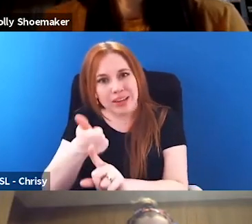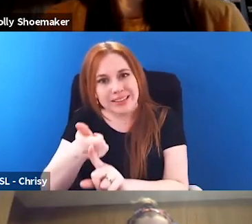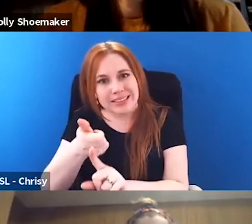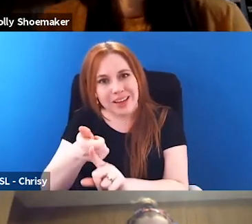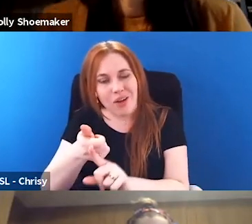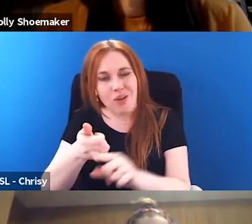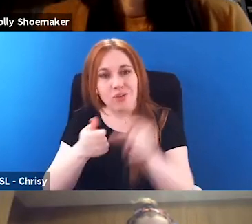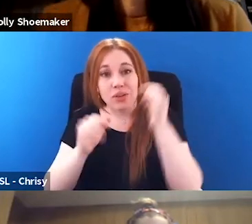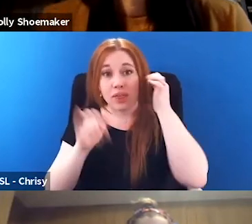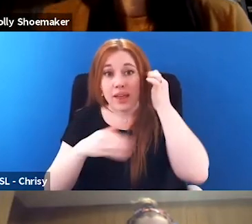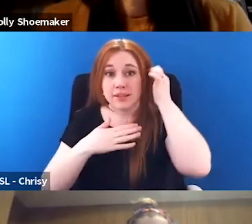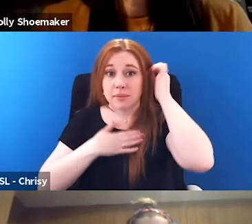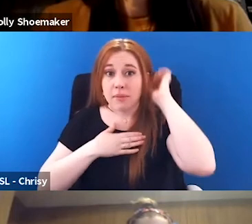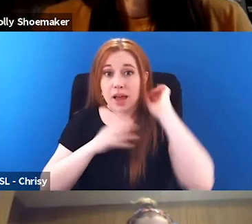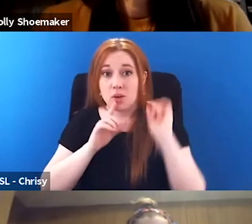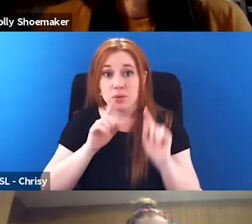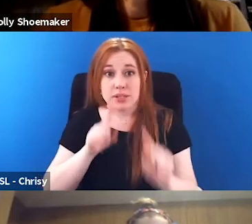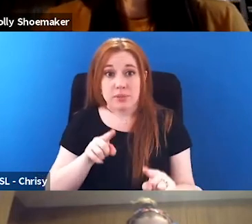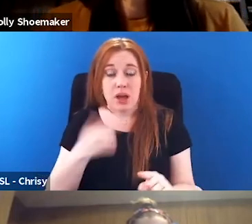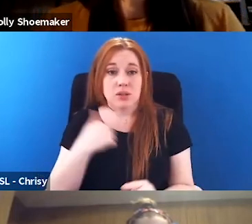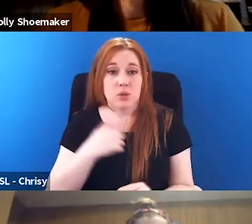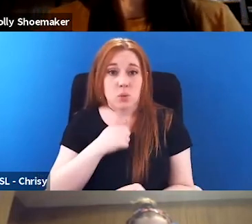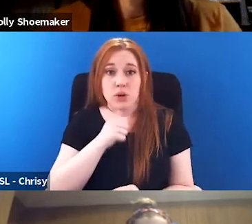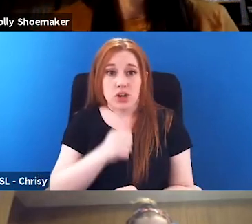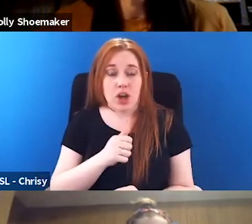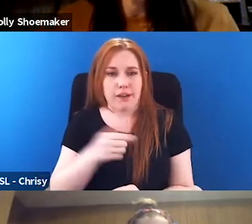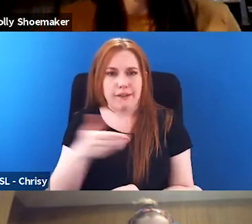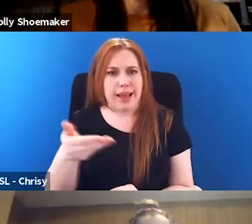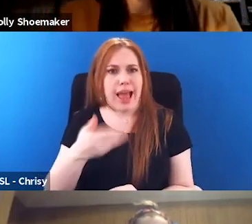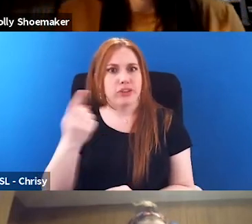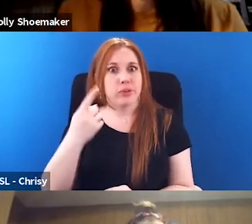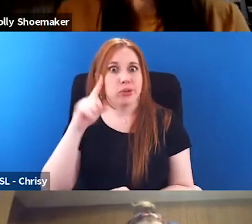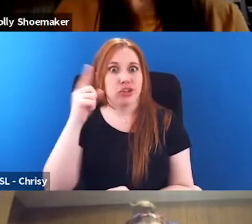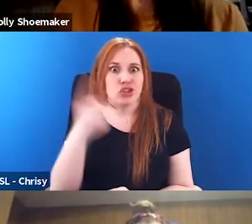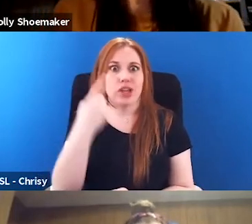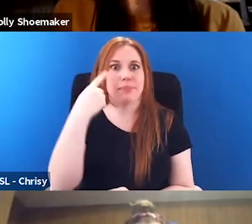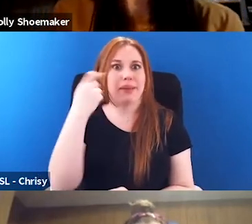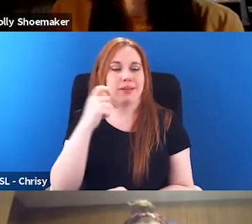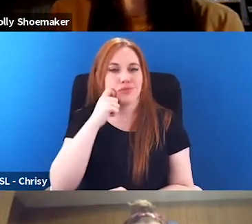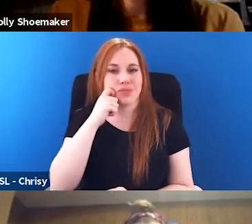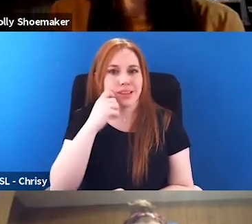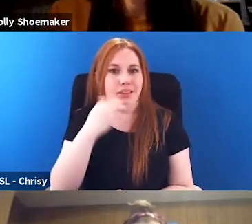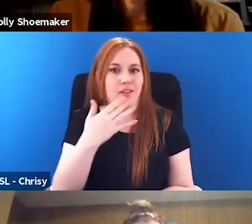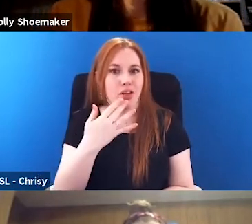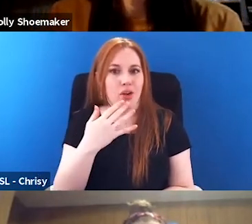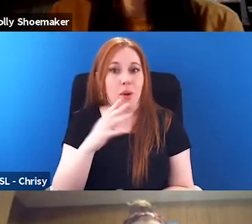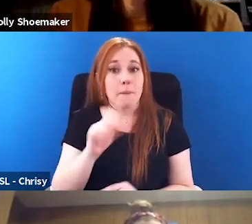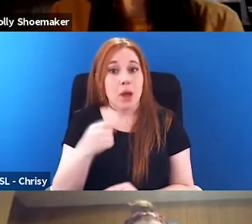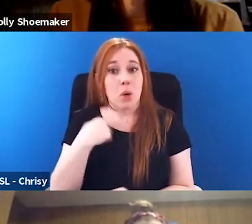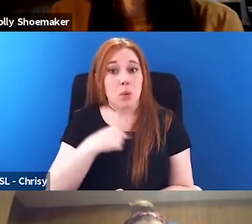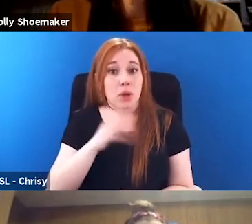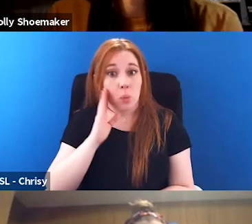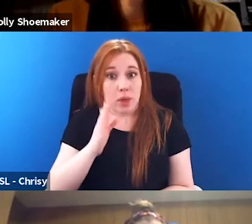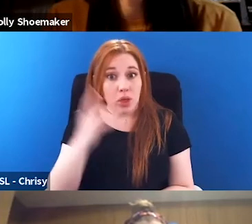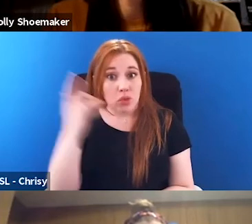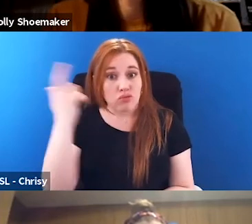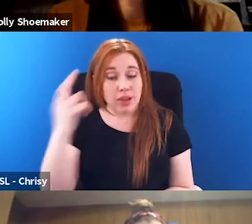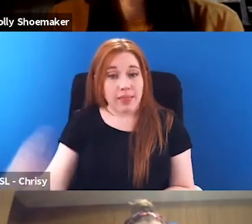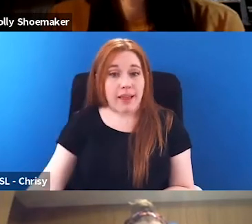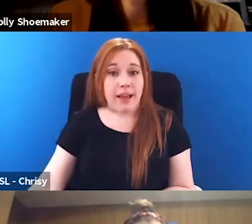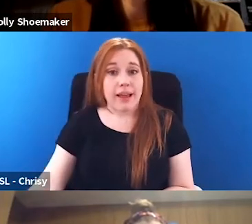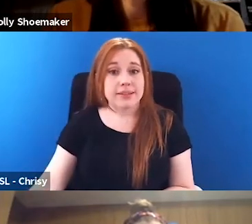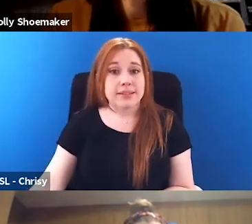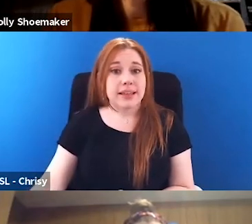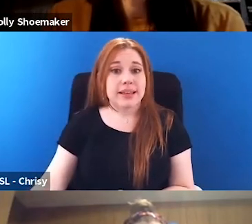so that would be my response. I mean, we're not going to hire somebody just because of the color of their skin, but what we are going to realize is the